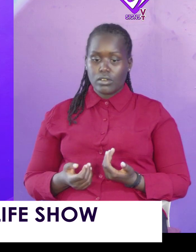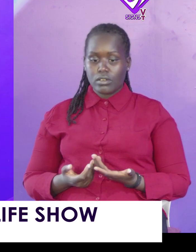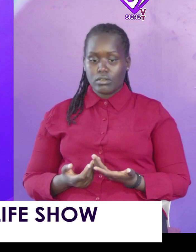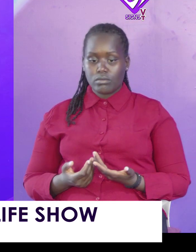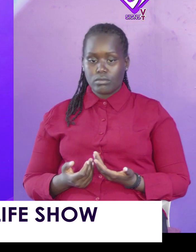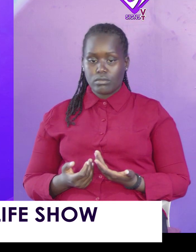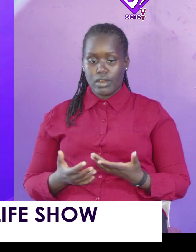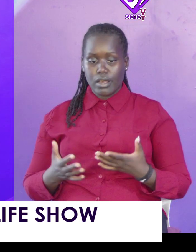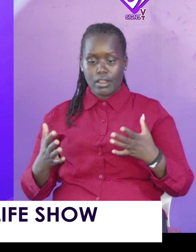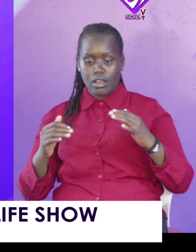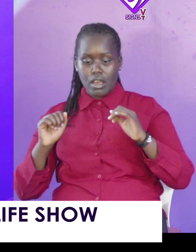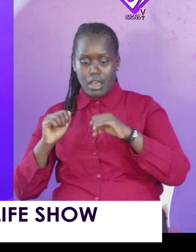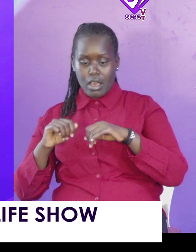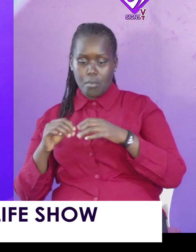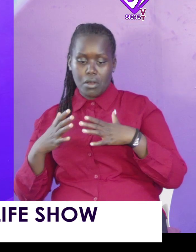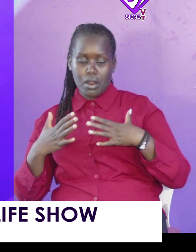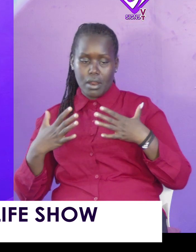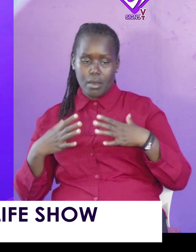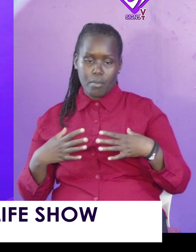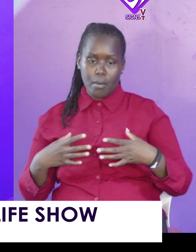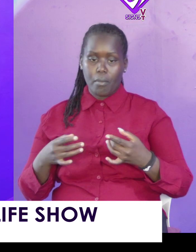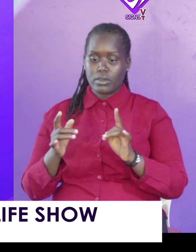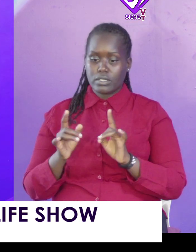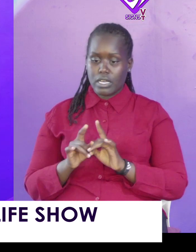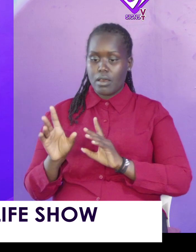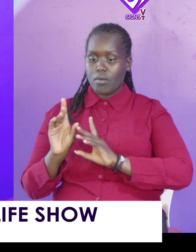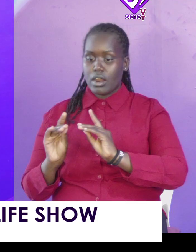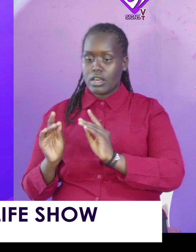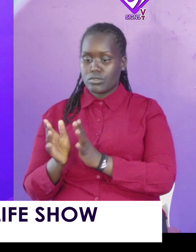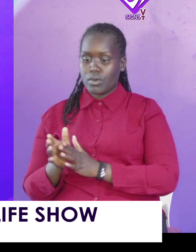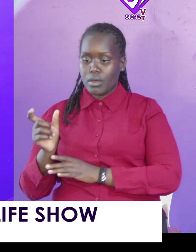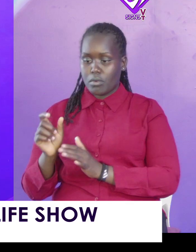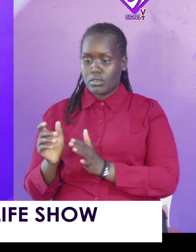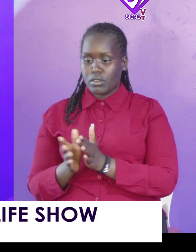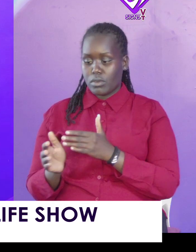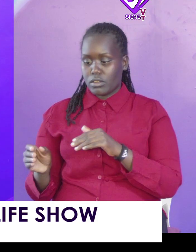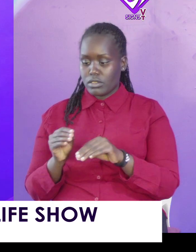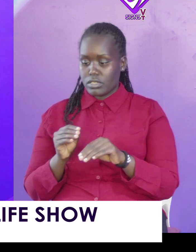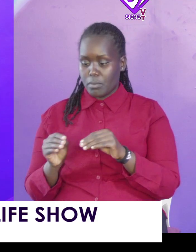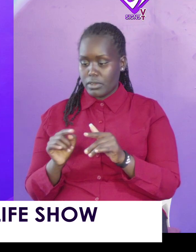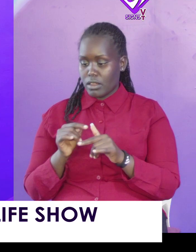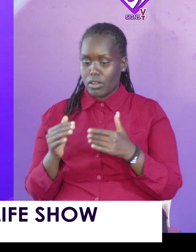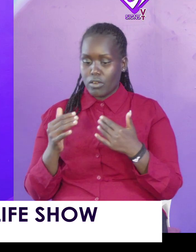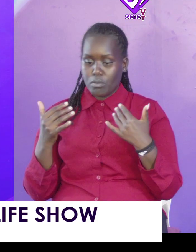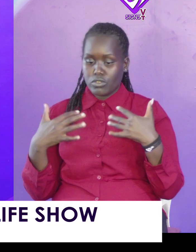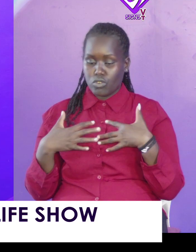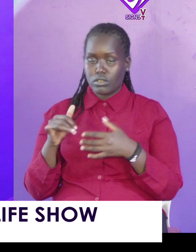able-bodied people. Dance even with persons with disability. You will be surprised